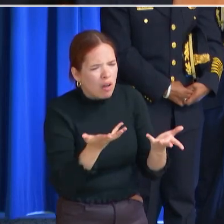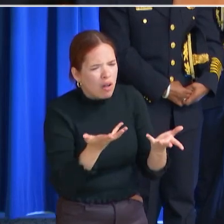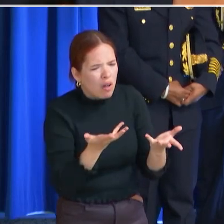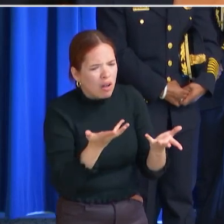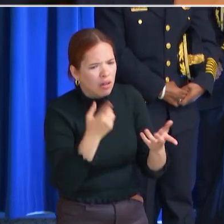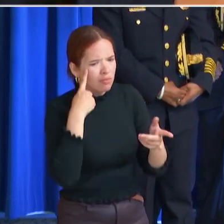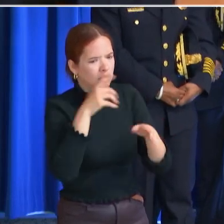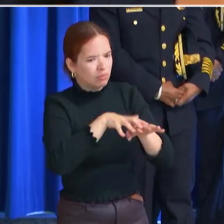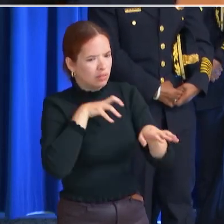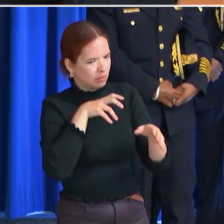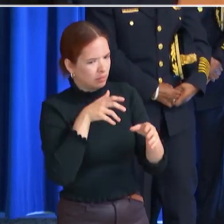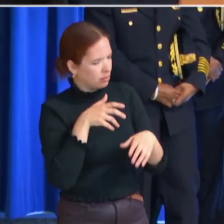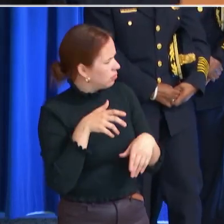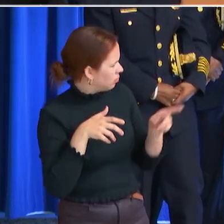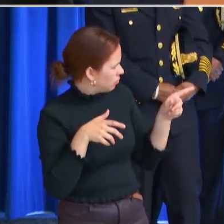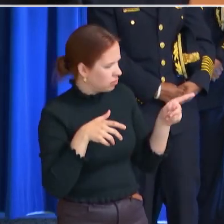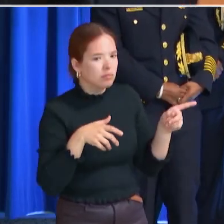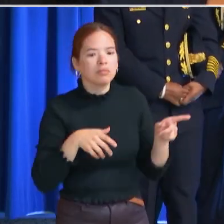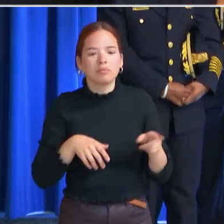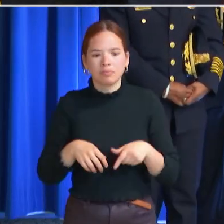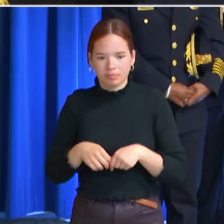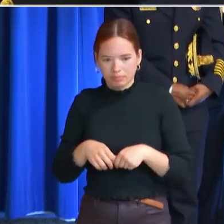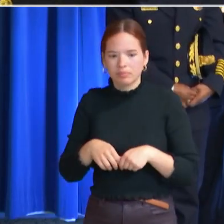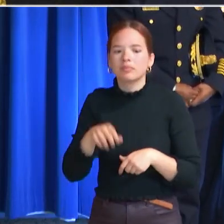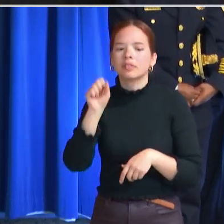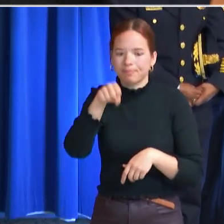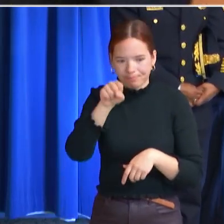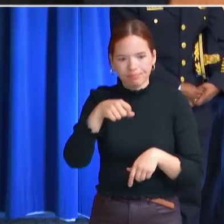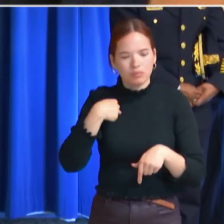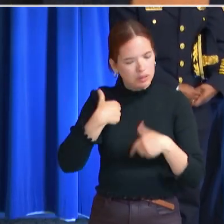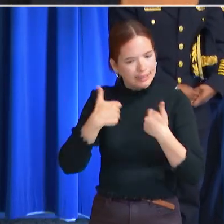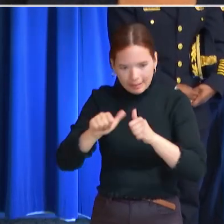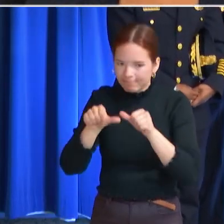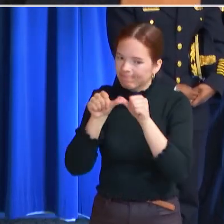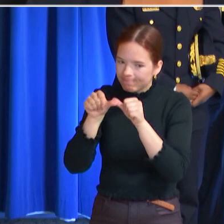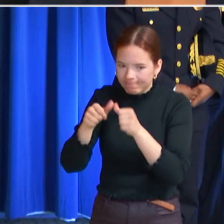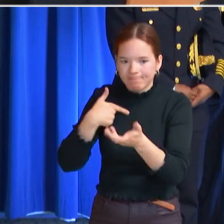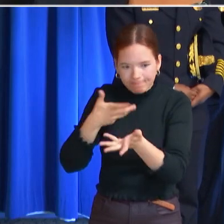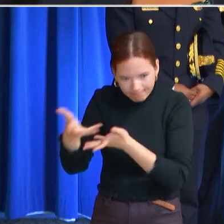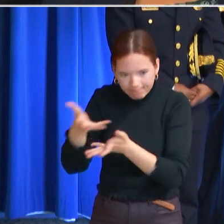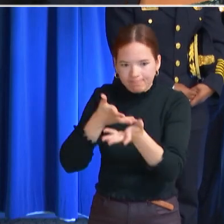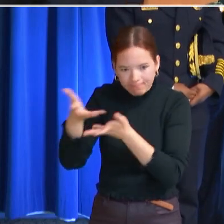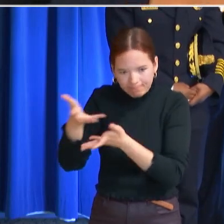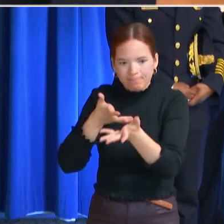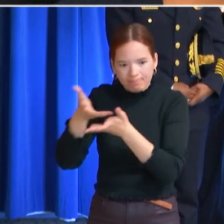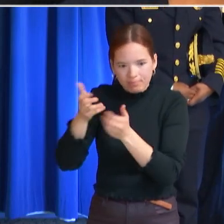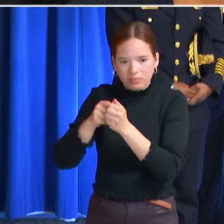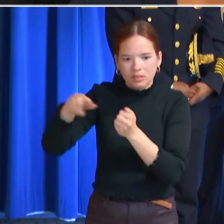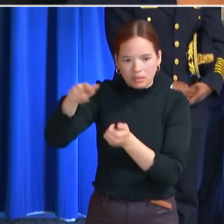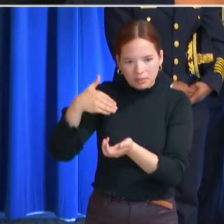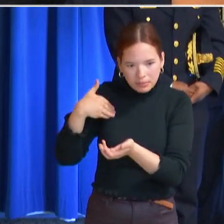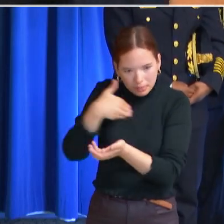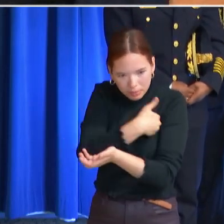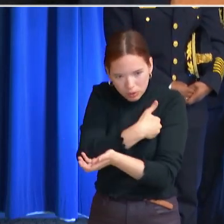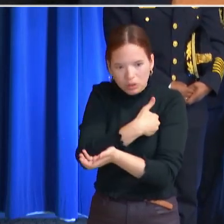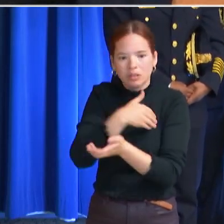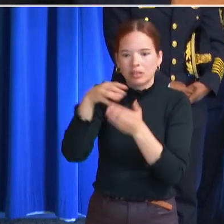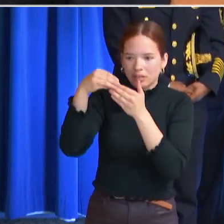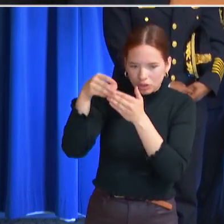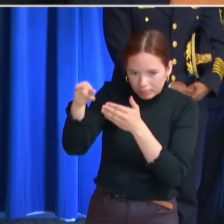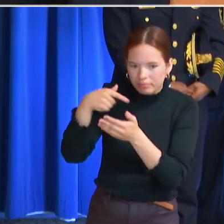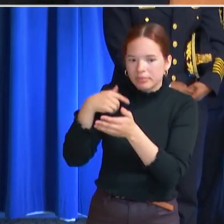we're constantly in contact with community members all across the city. All of these leaders that are up here are talking with their community